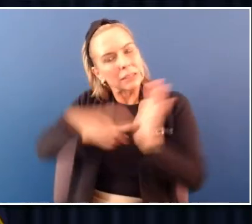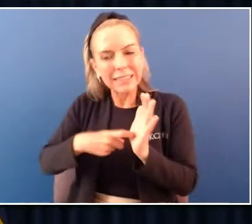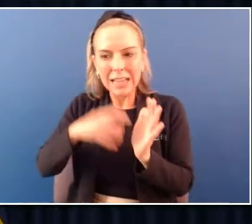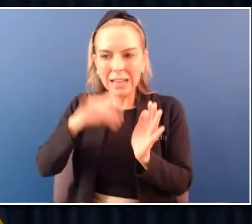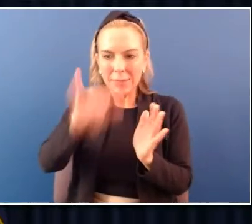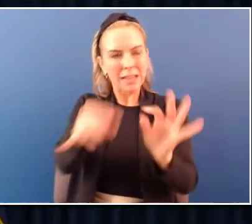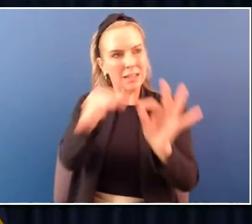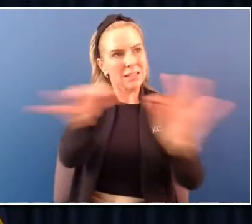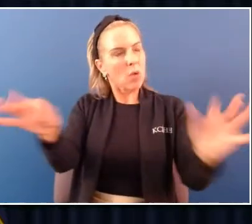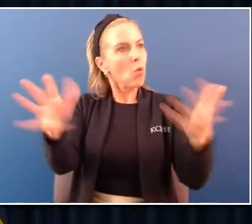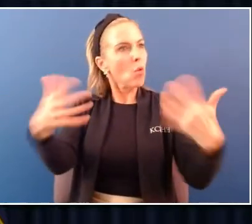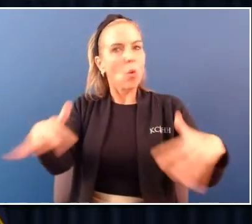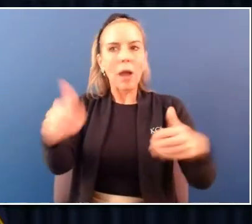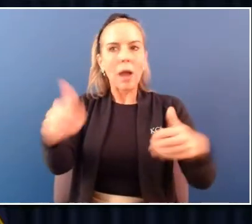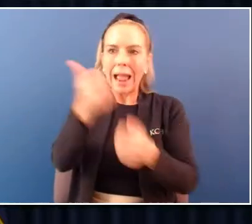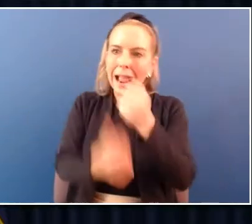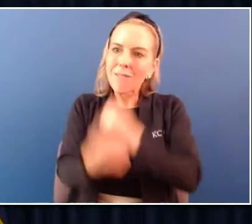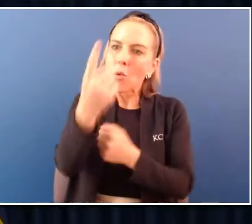about everybody's worth